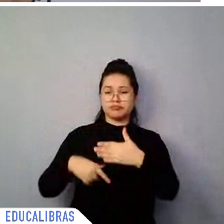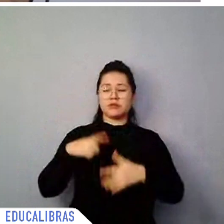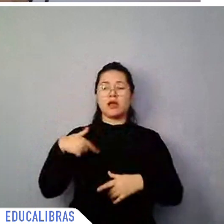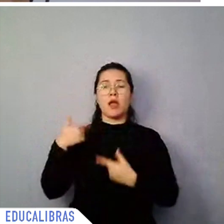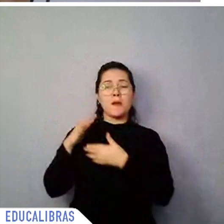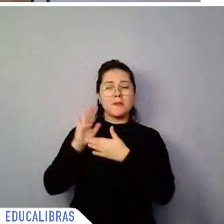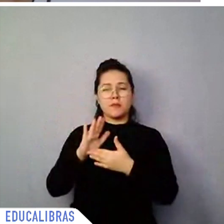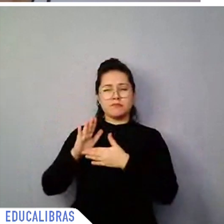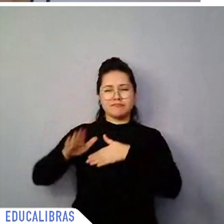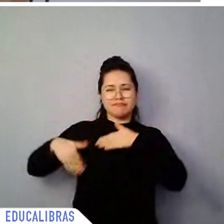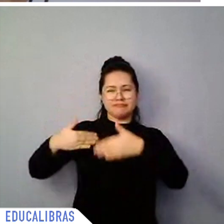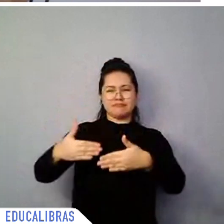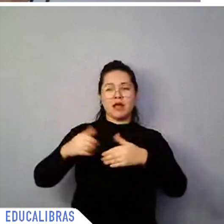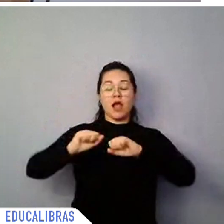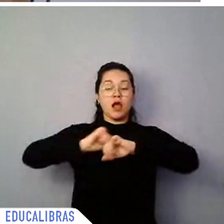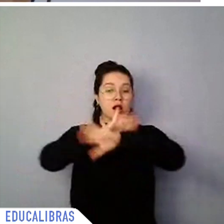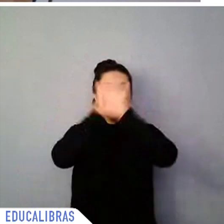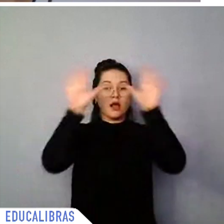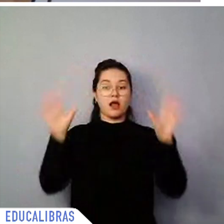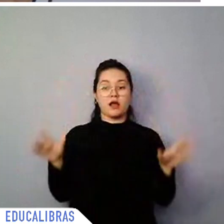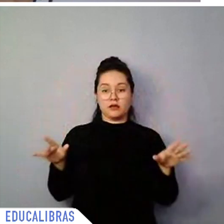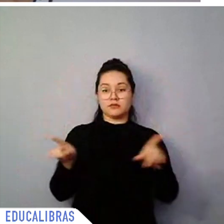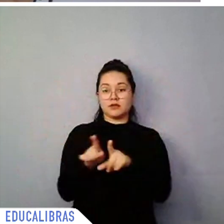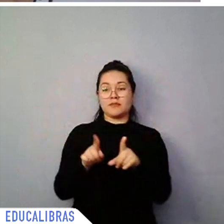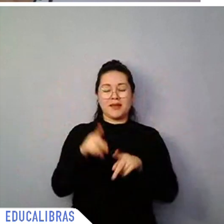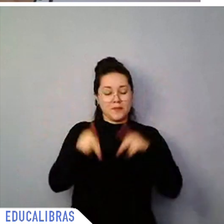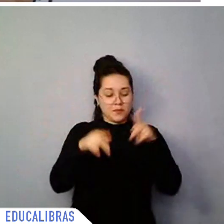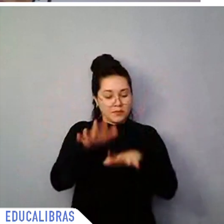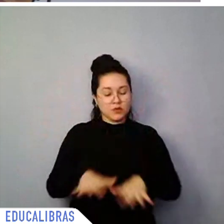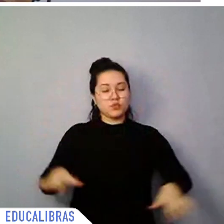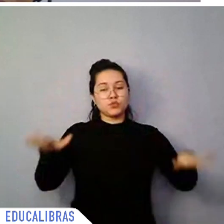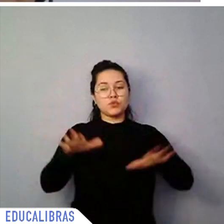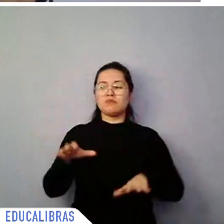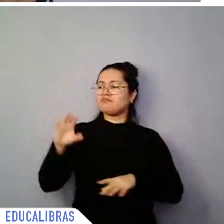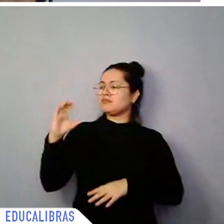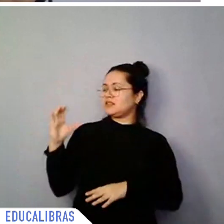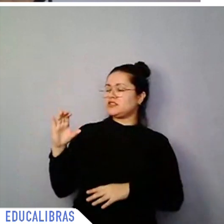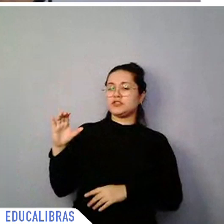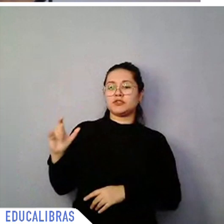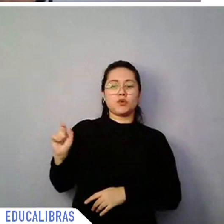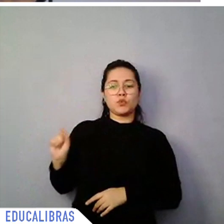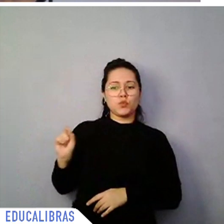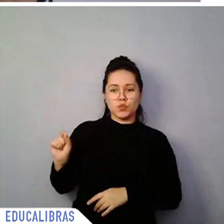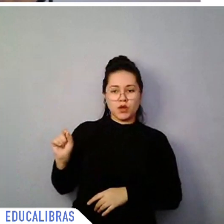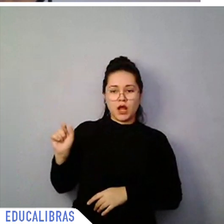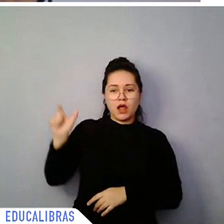of structure. Even we can have a more